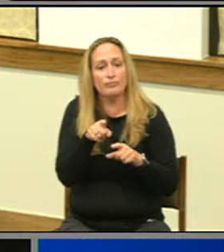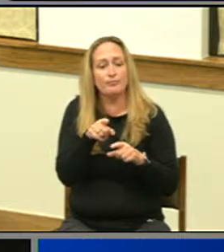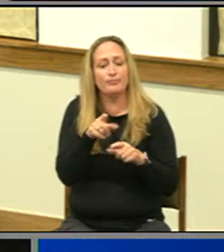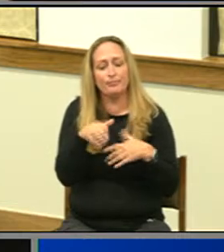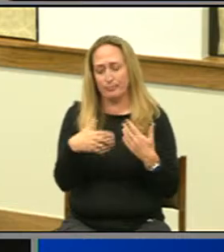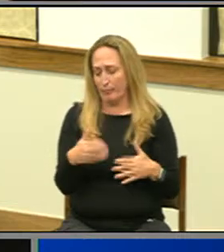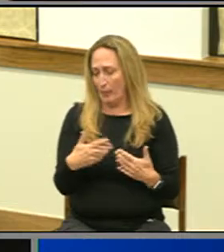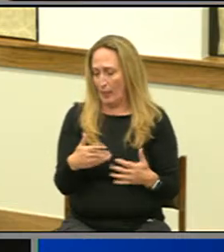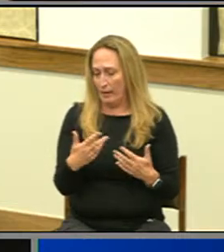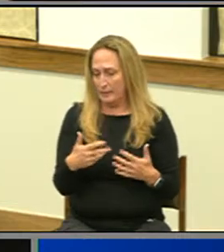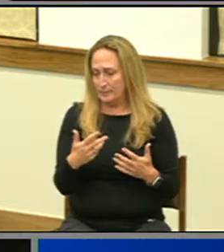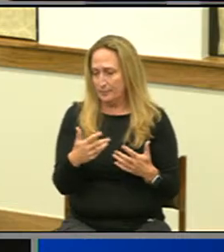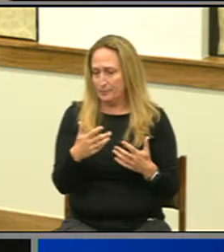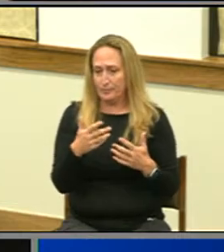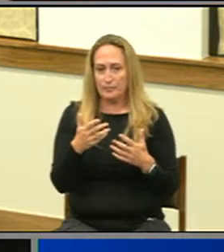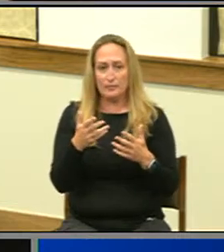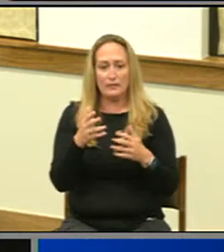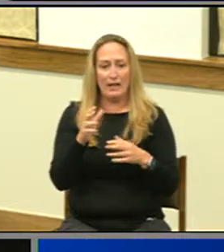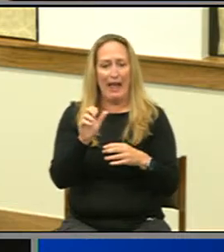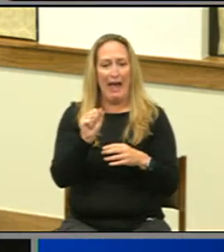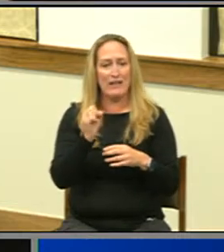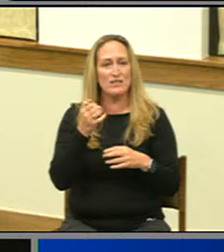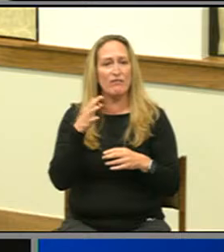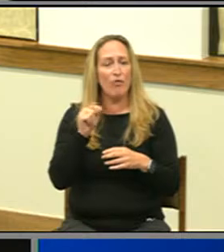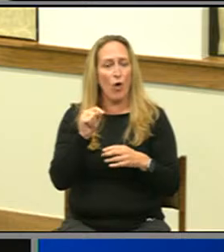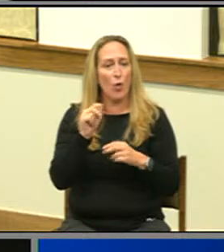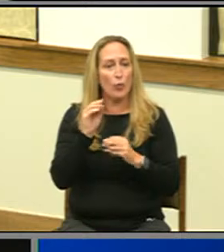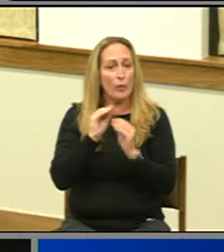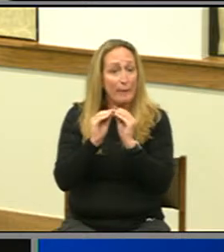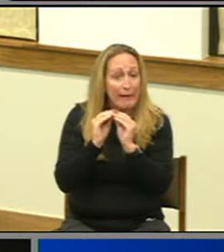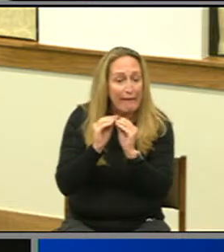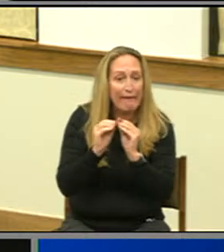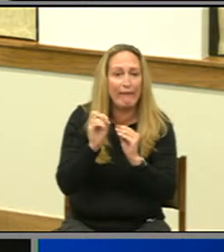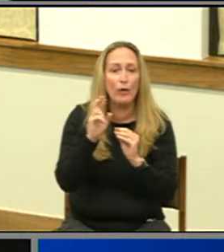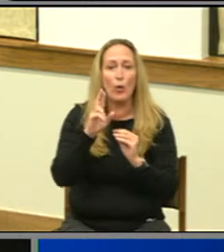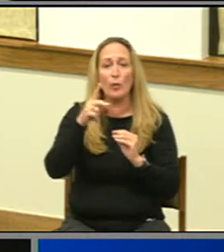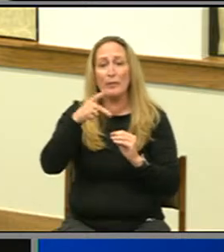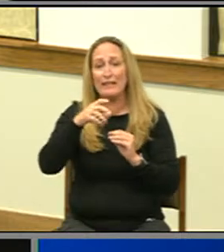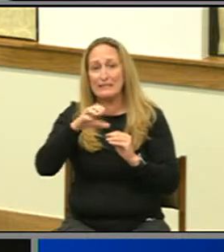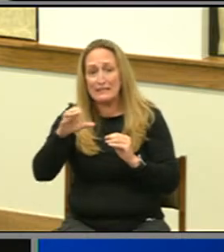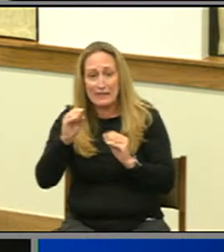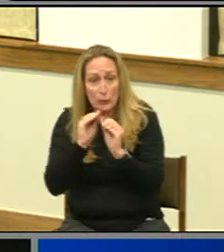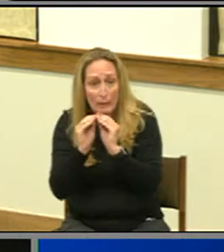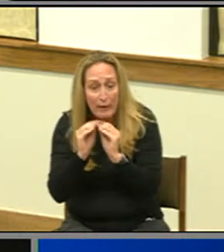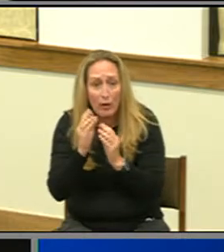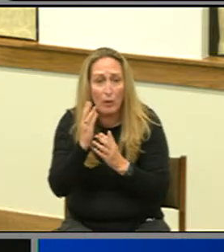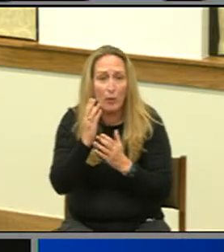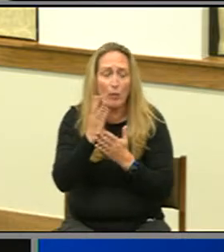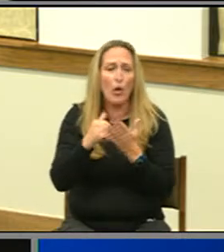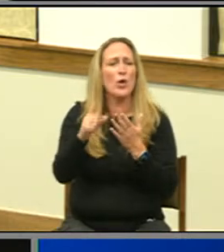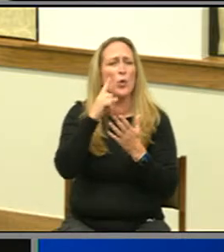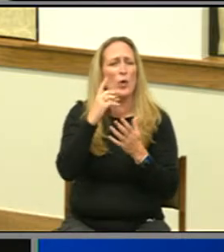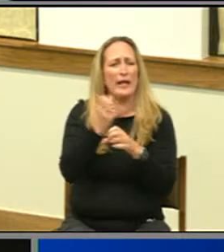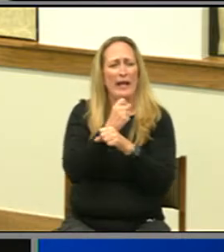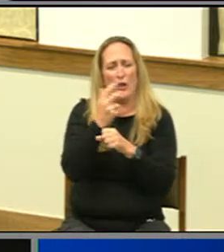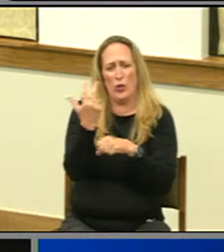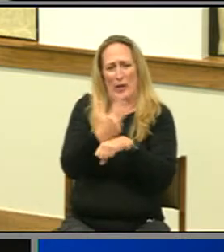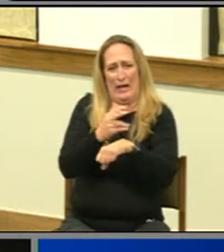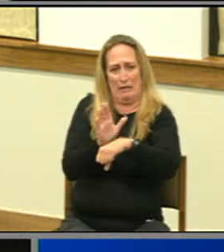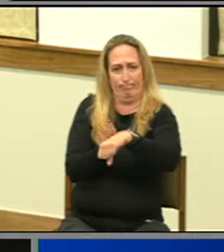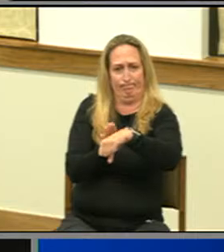the asphalt repair phase or the PCC repair phase, you will receive a